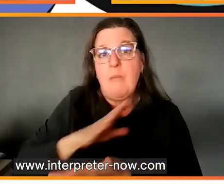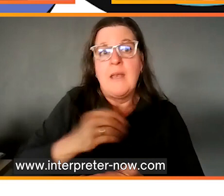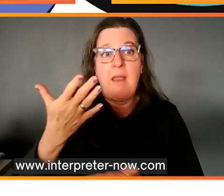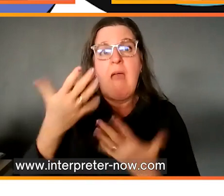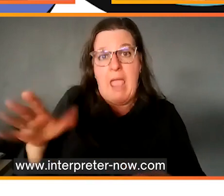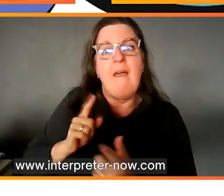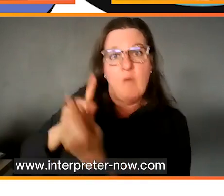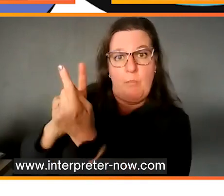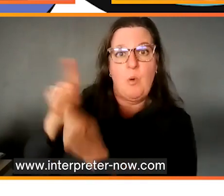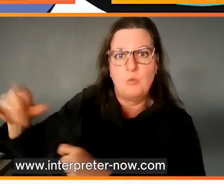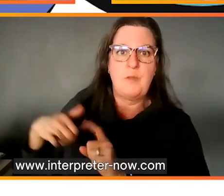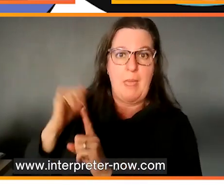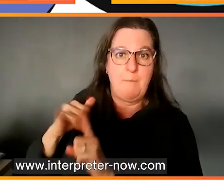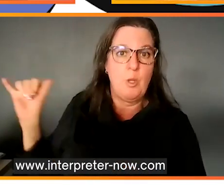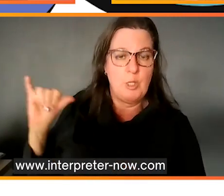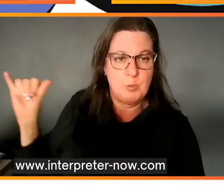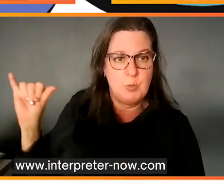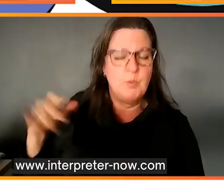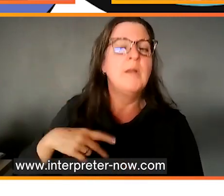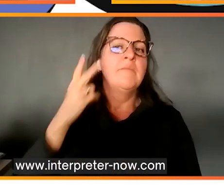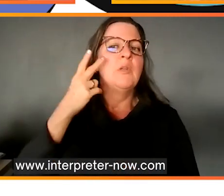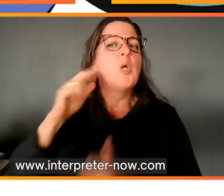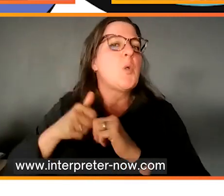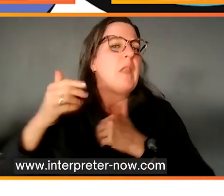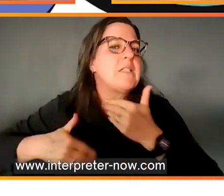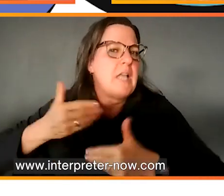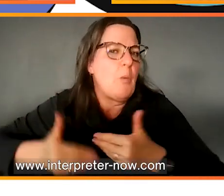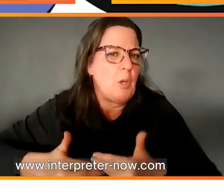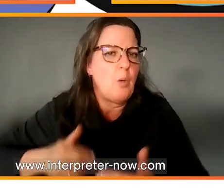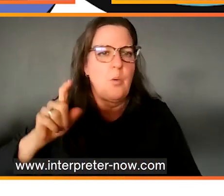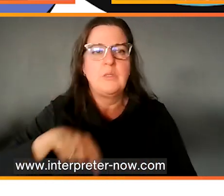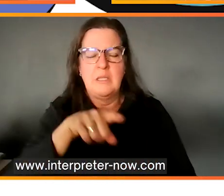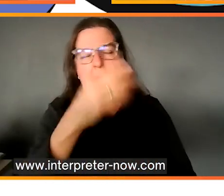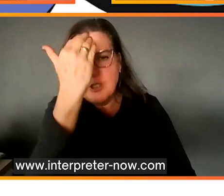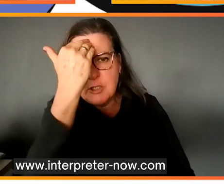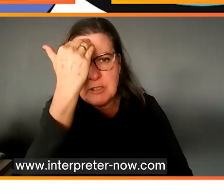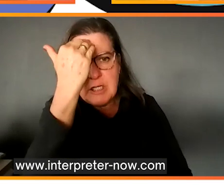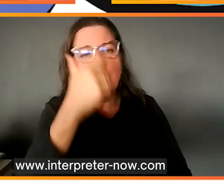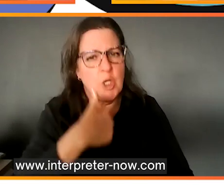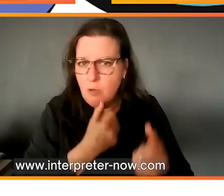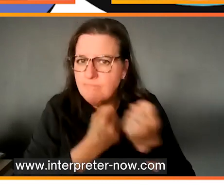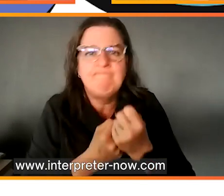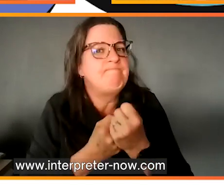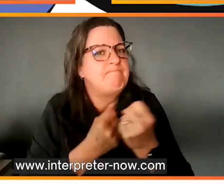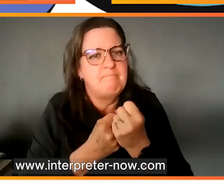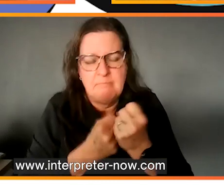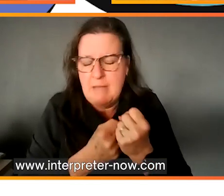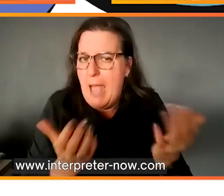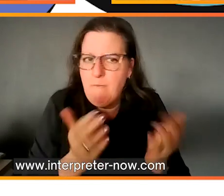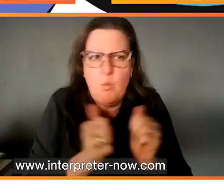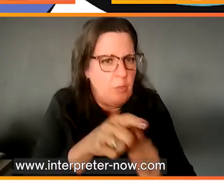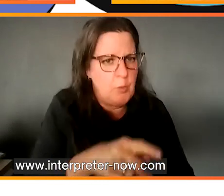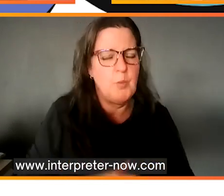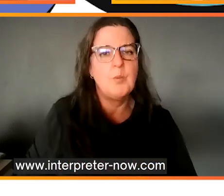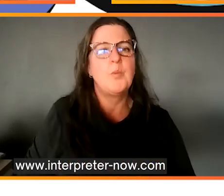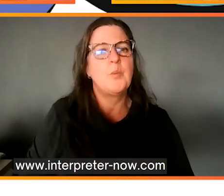this goes. I just need you to know I got you. I'm with you. And are you okay?